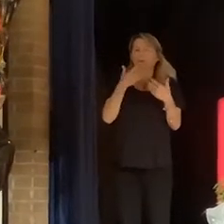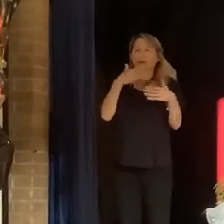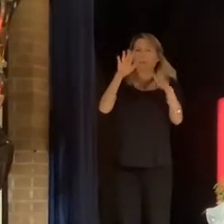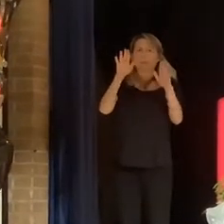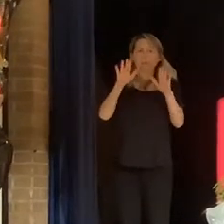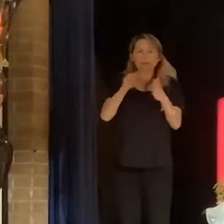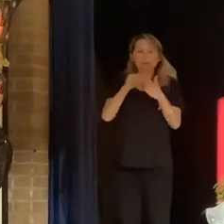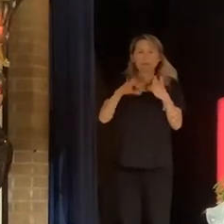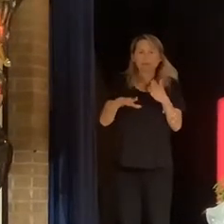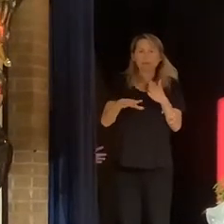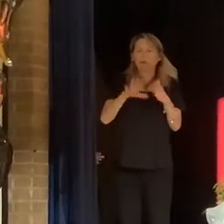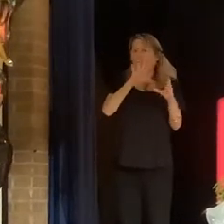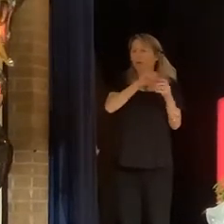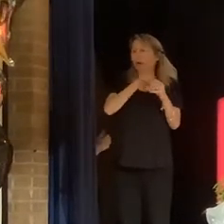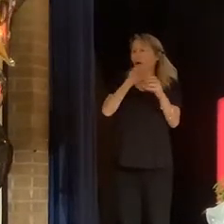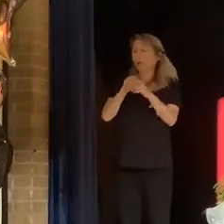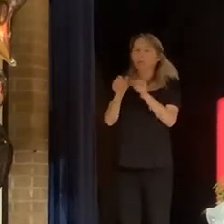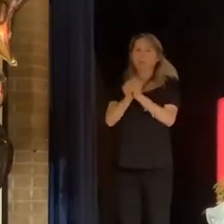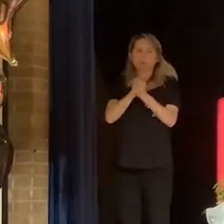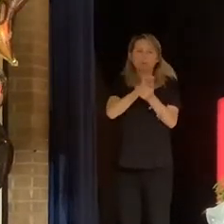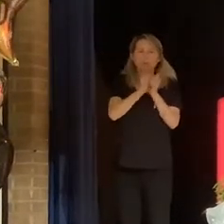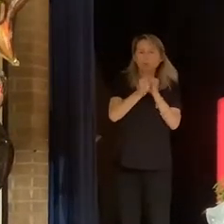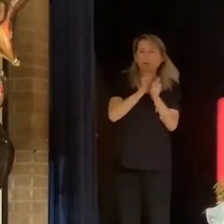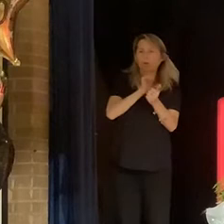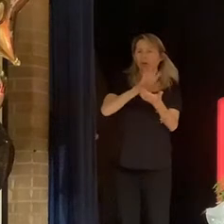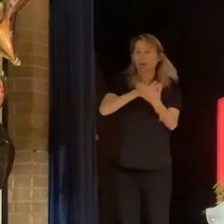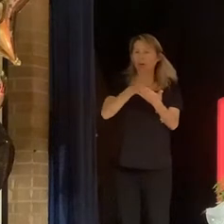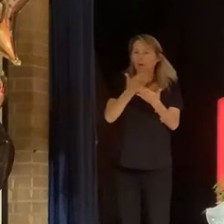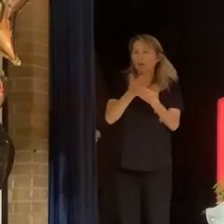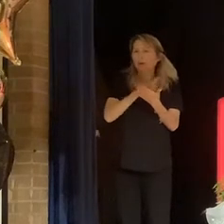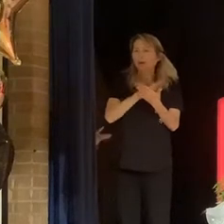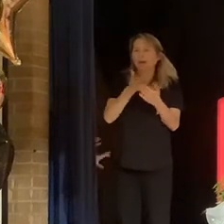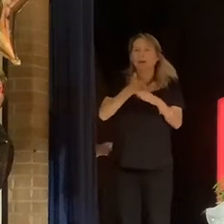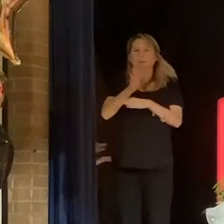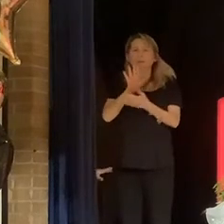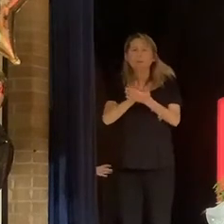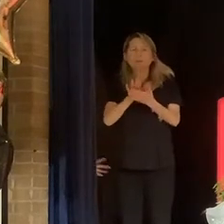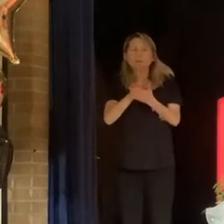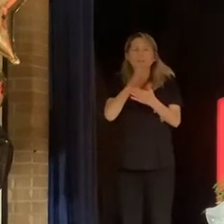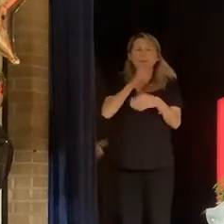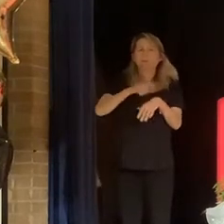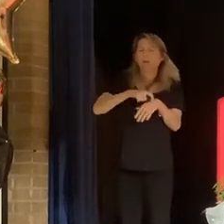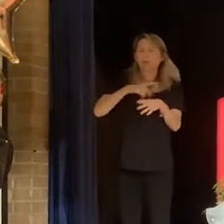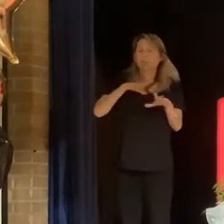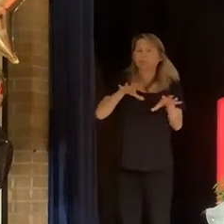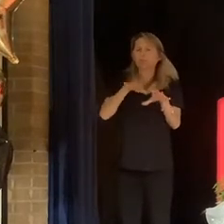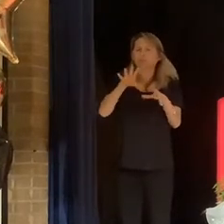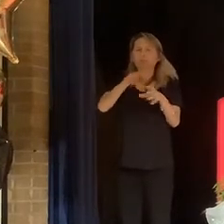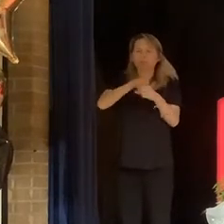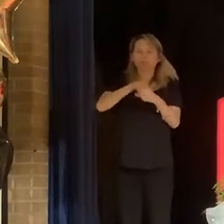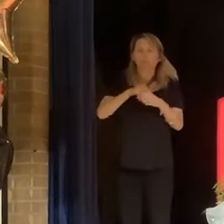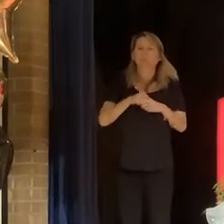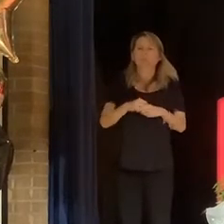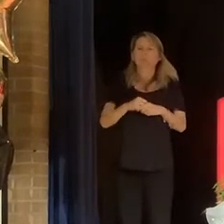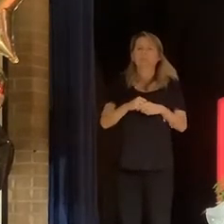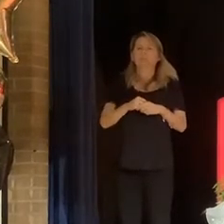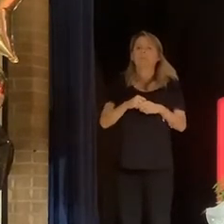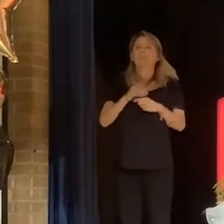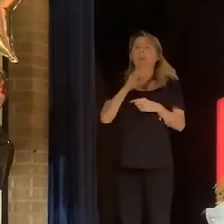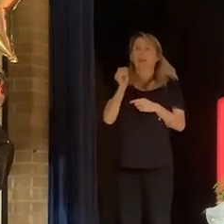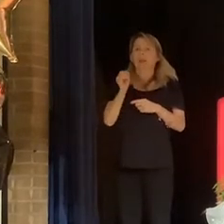eagerly participates in sports, cooking, extracurricular. In addition, she has demonstrated a sustained level of